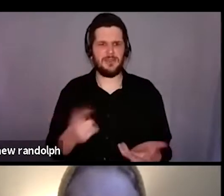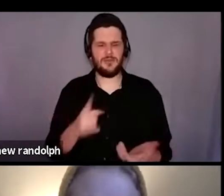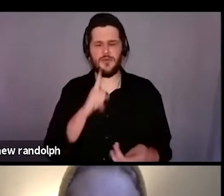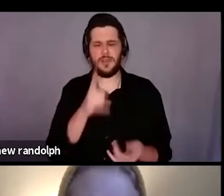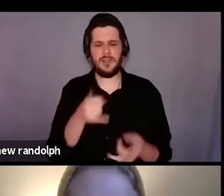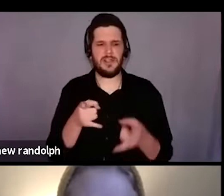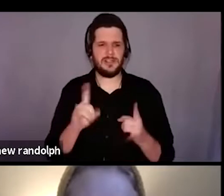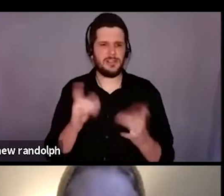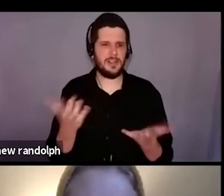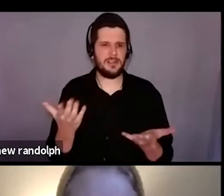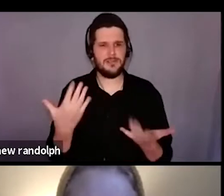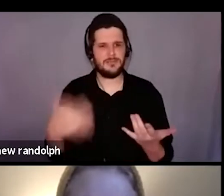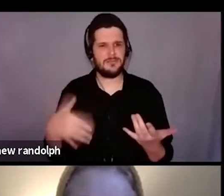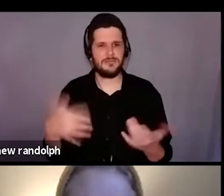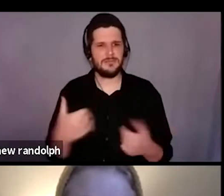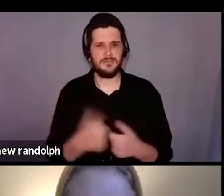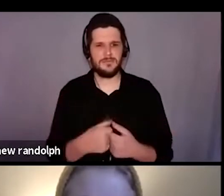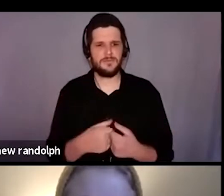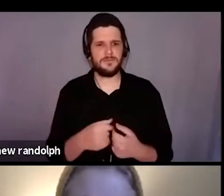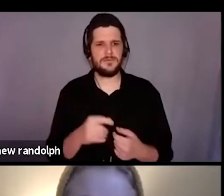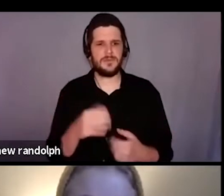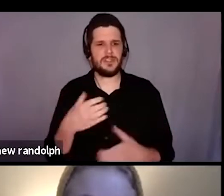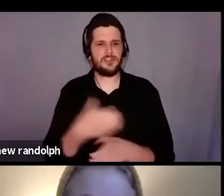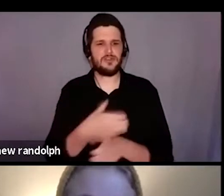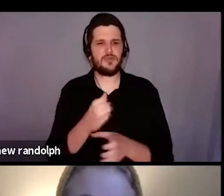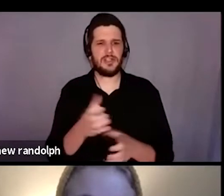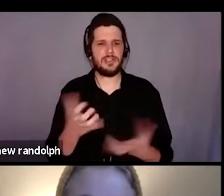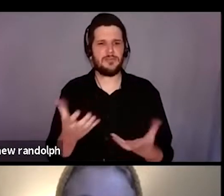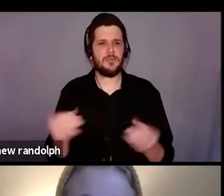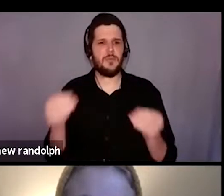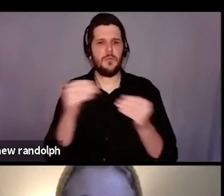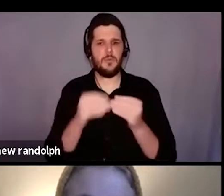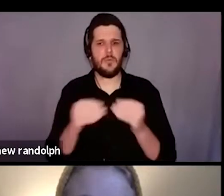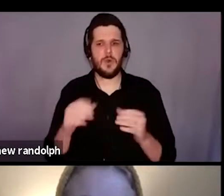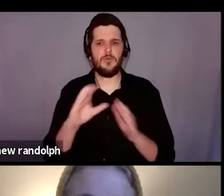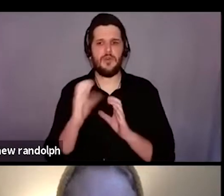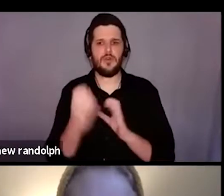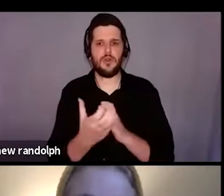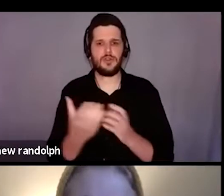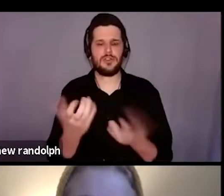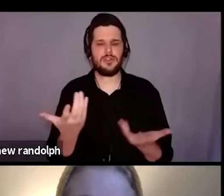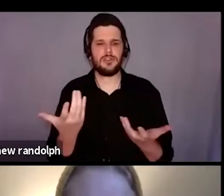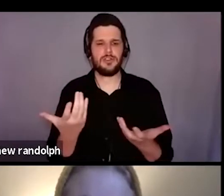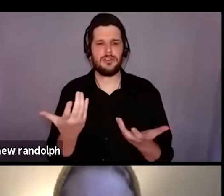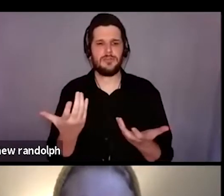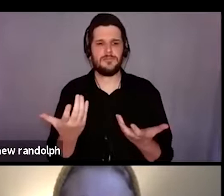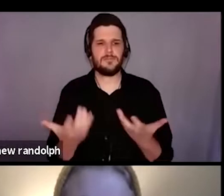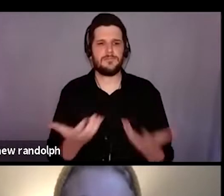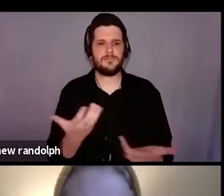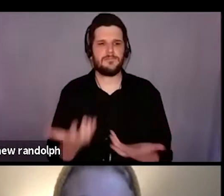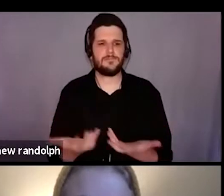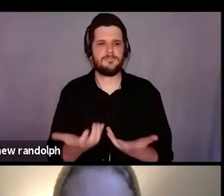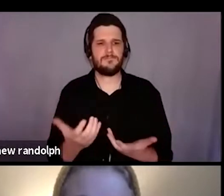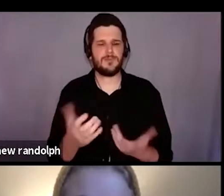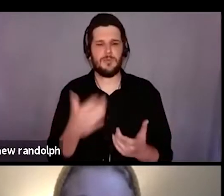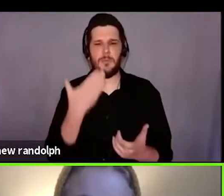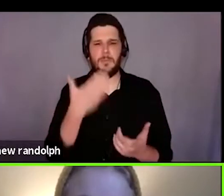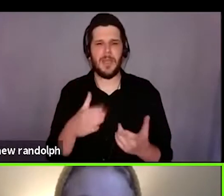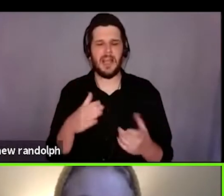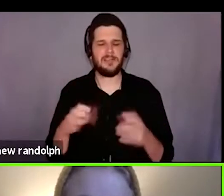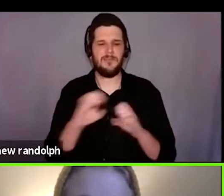insulting and just like creates like more of a culture or like that.